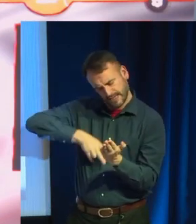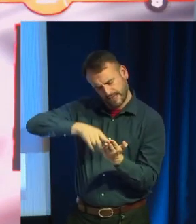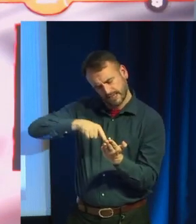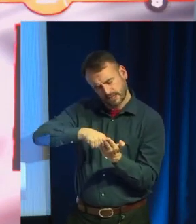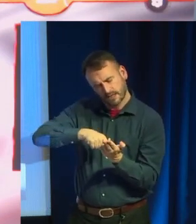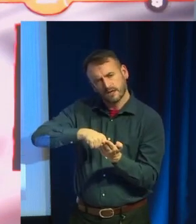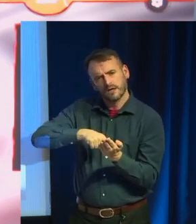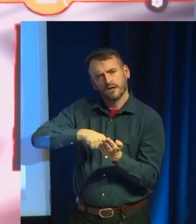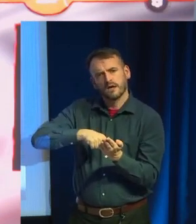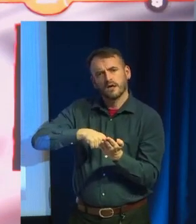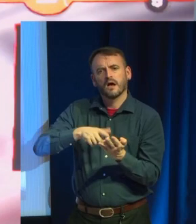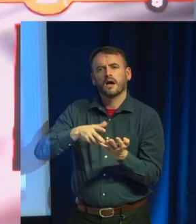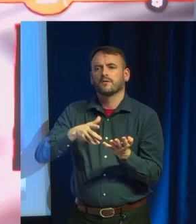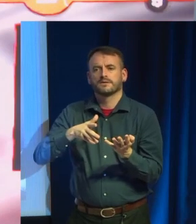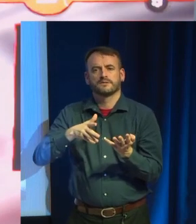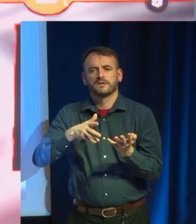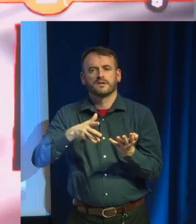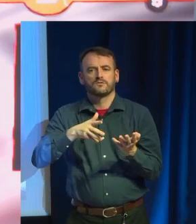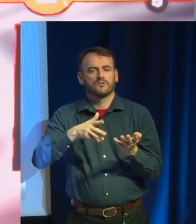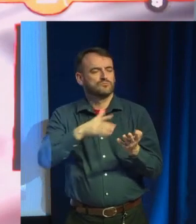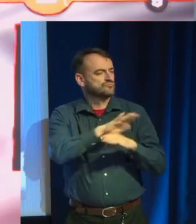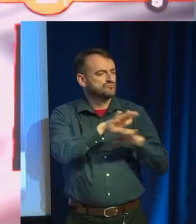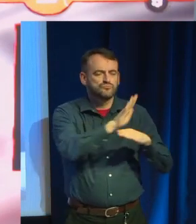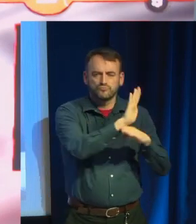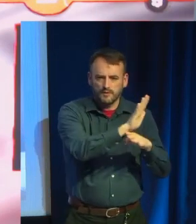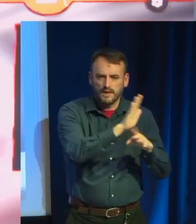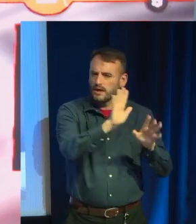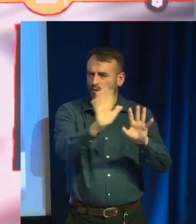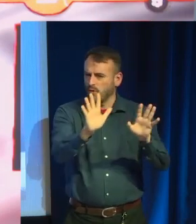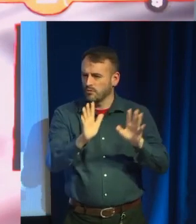a movie of it or it has characters on